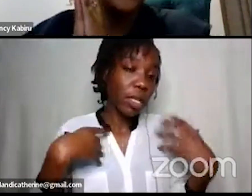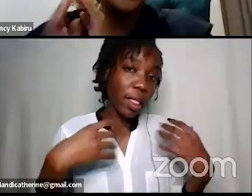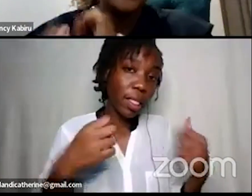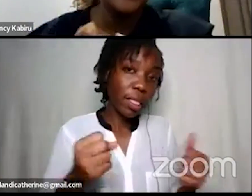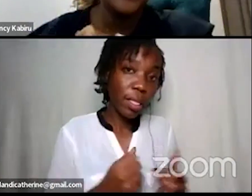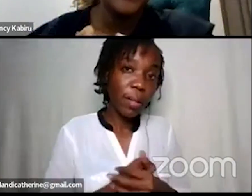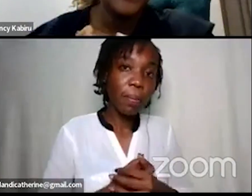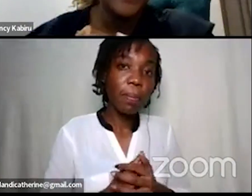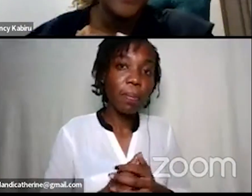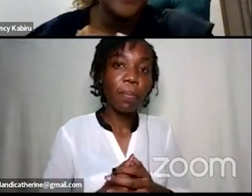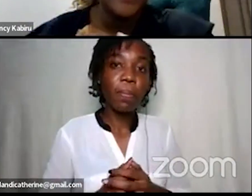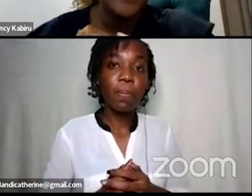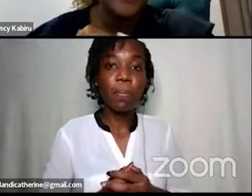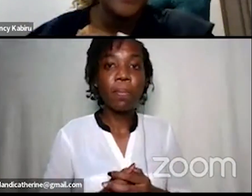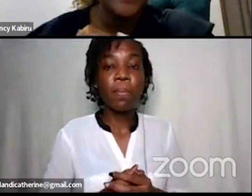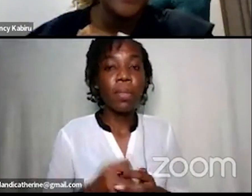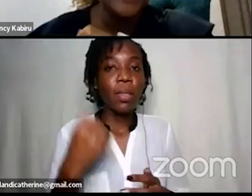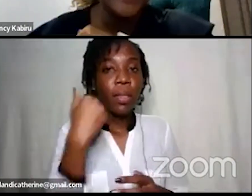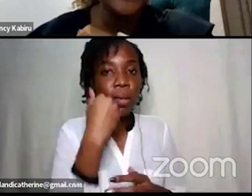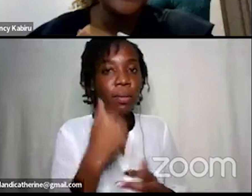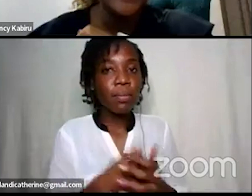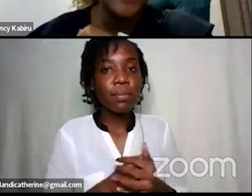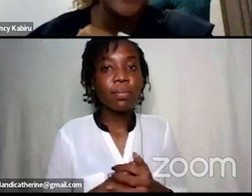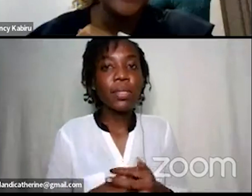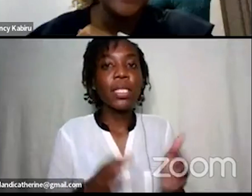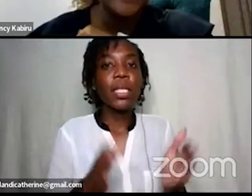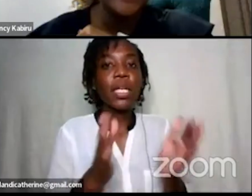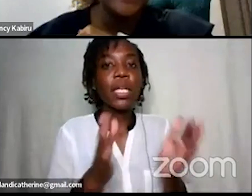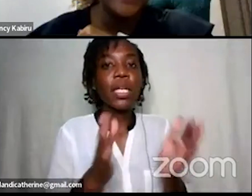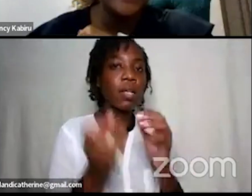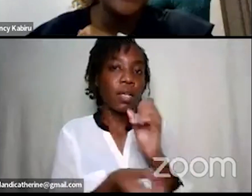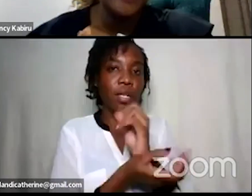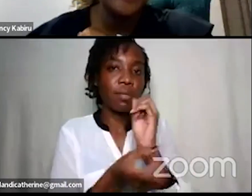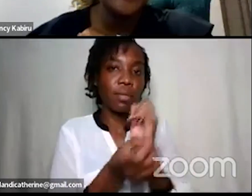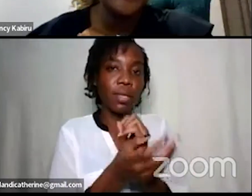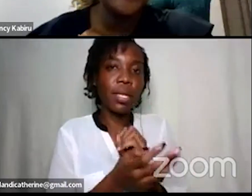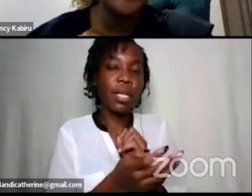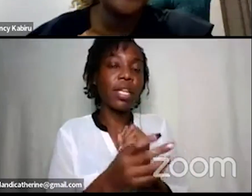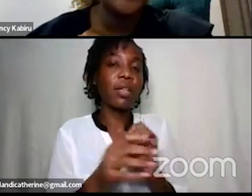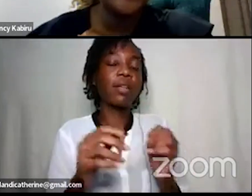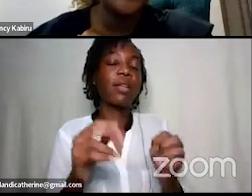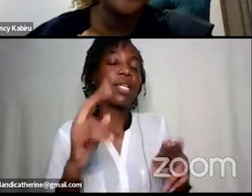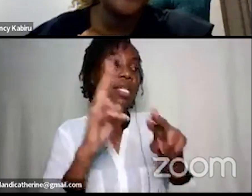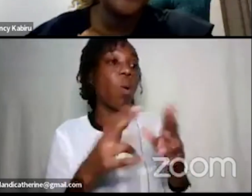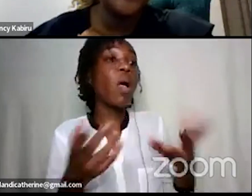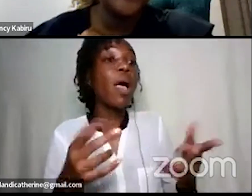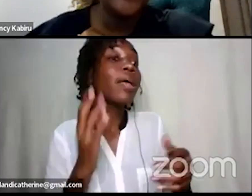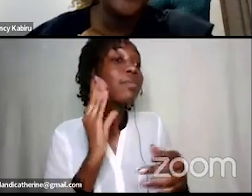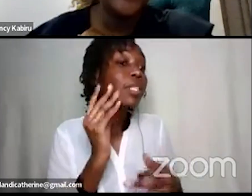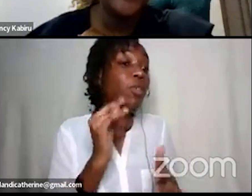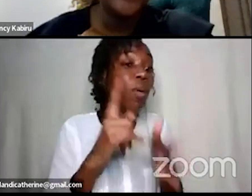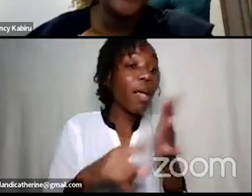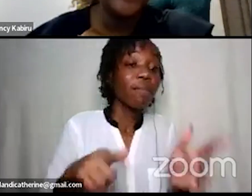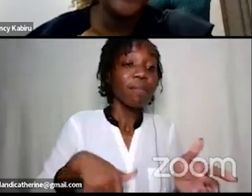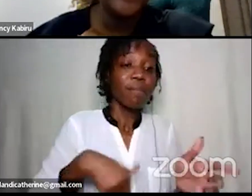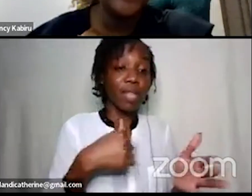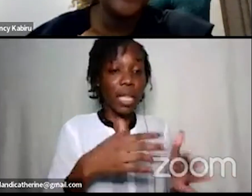illnesses. So that at least they can explain from where they sit, what do they experience, what do they feel,